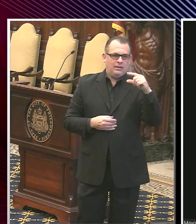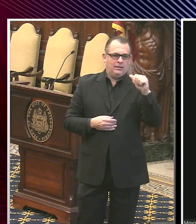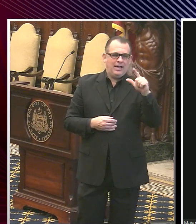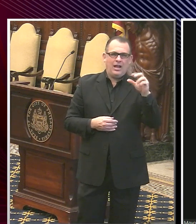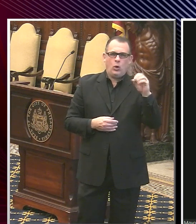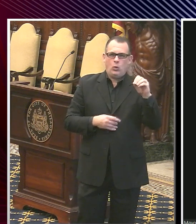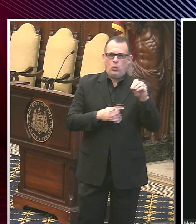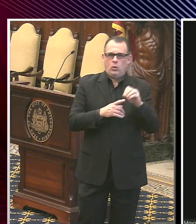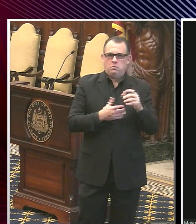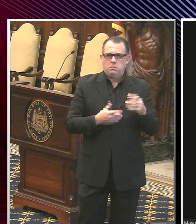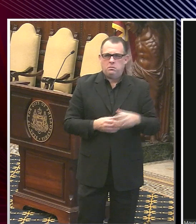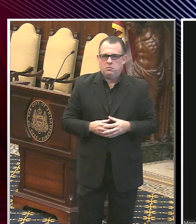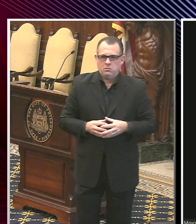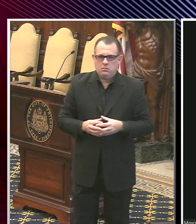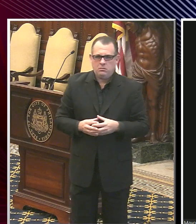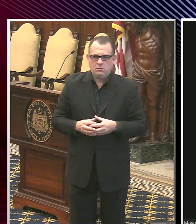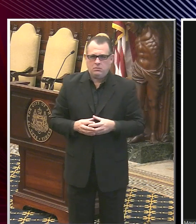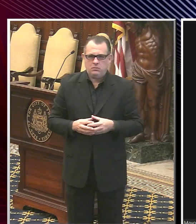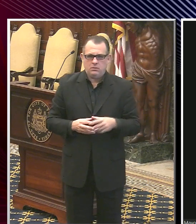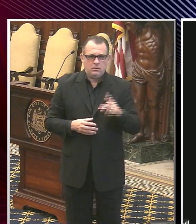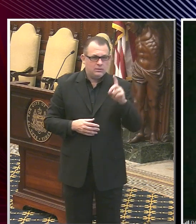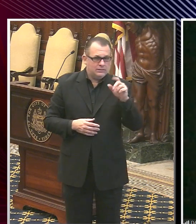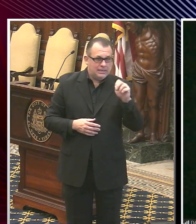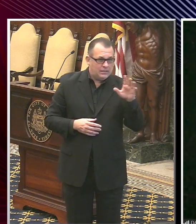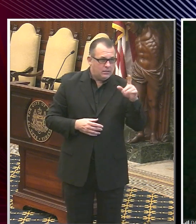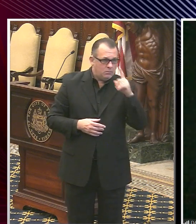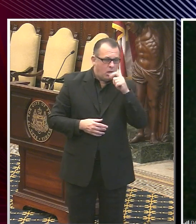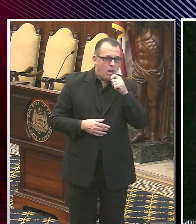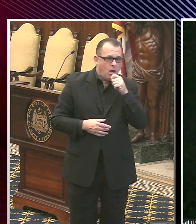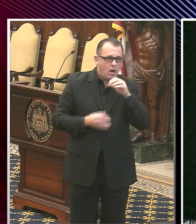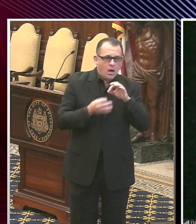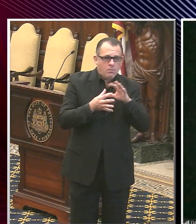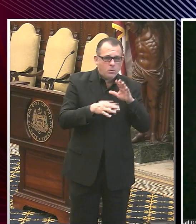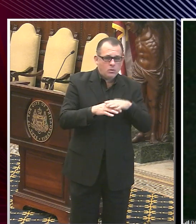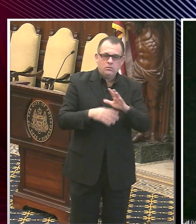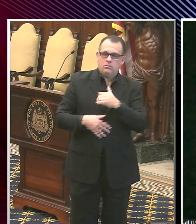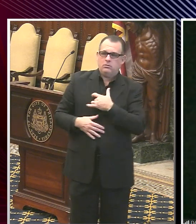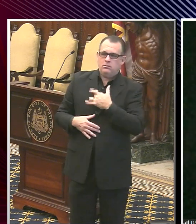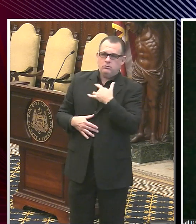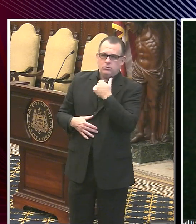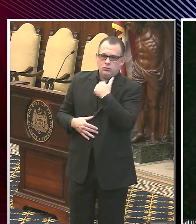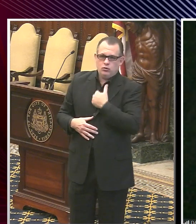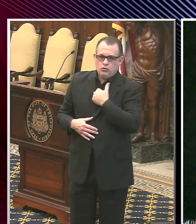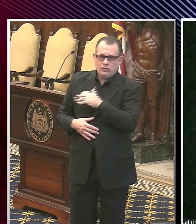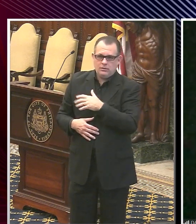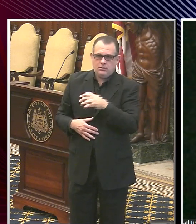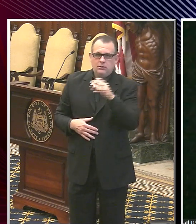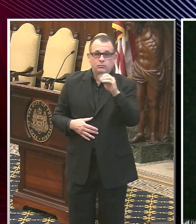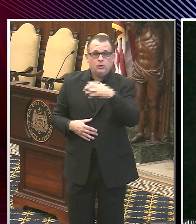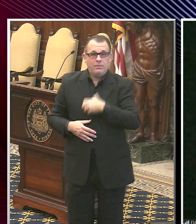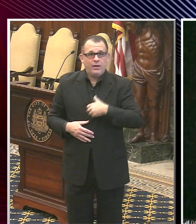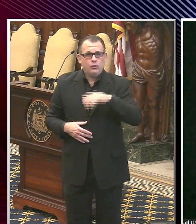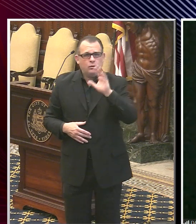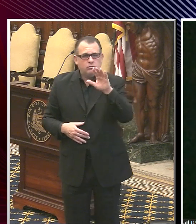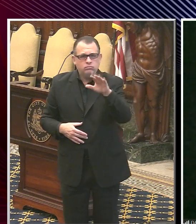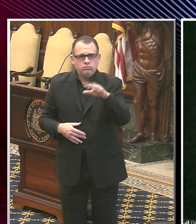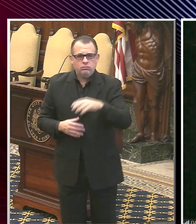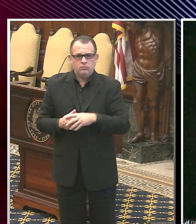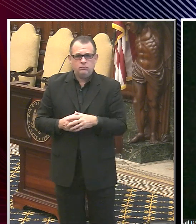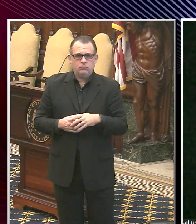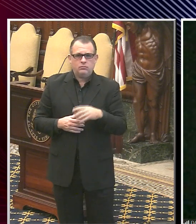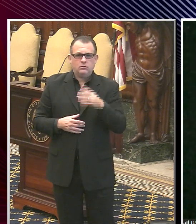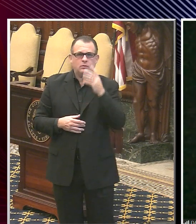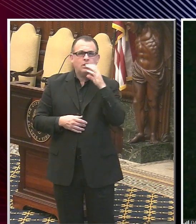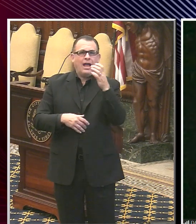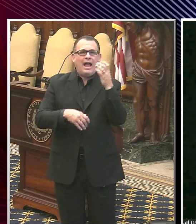Dan, you have to unmute yourself. Sorry about that. My bad. Mr. Mayor, I know you talked about enforcement in terms of restaurants